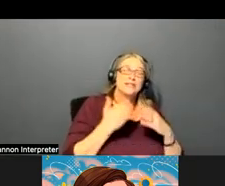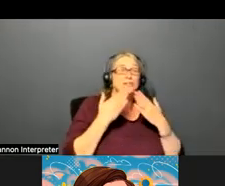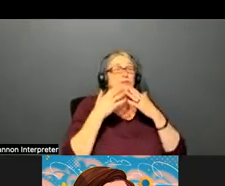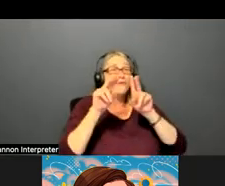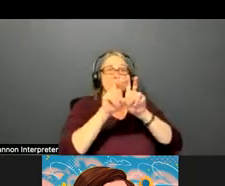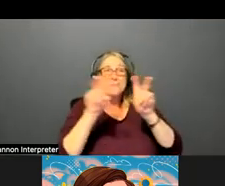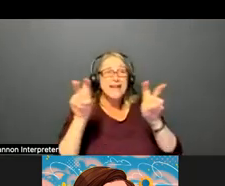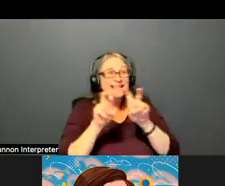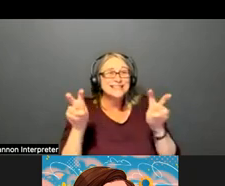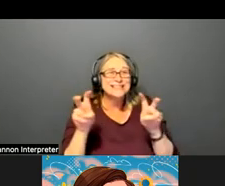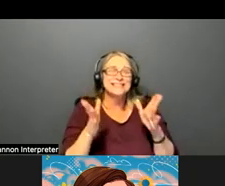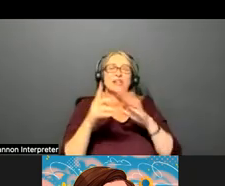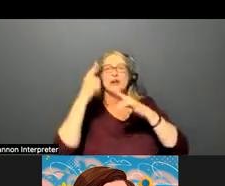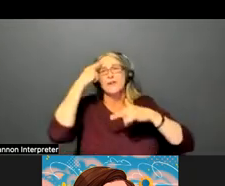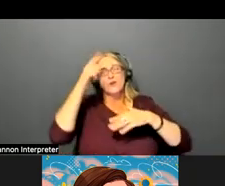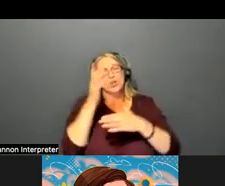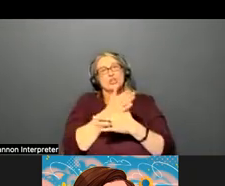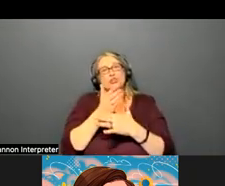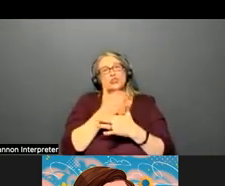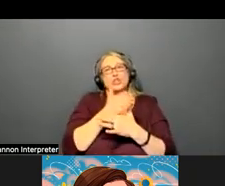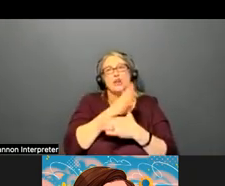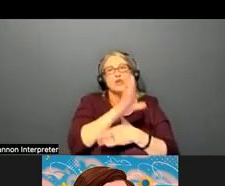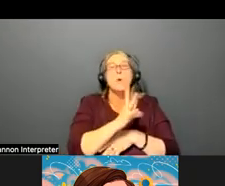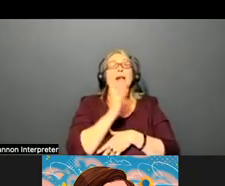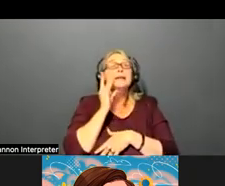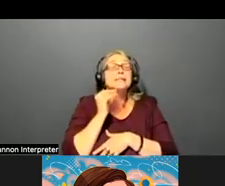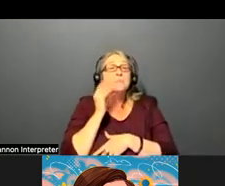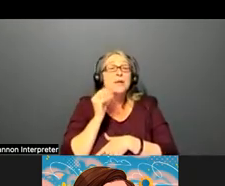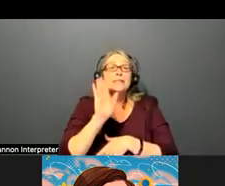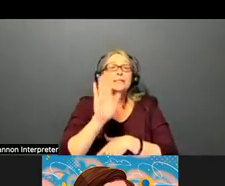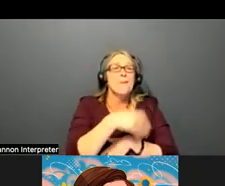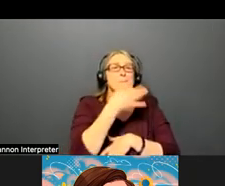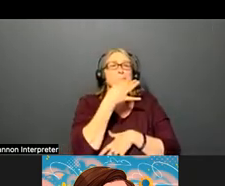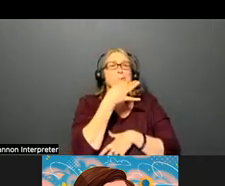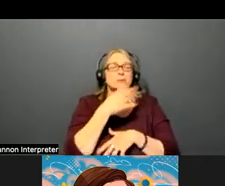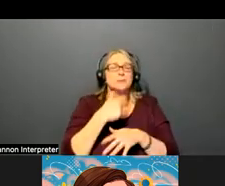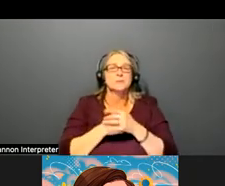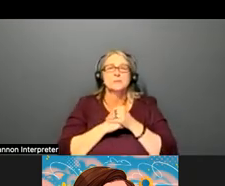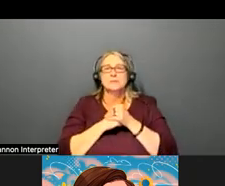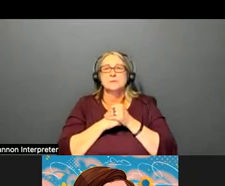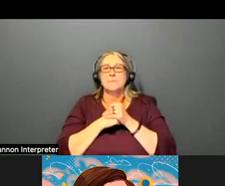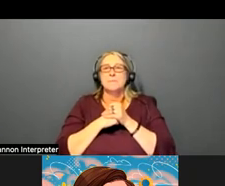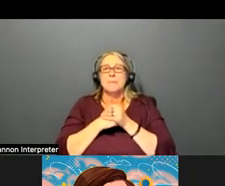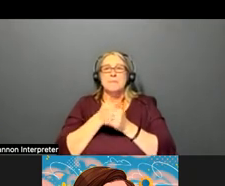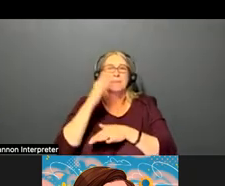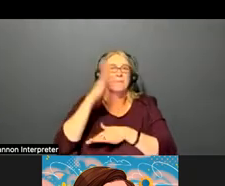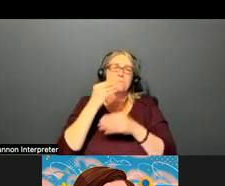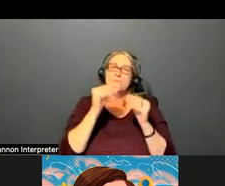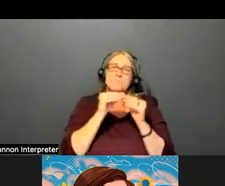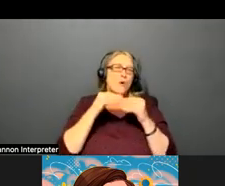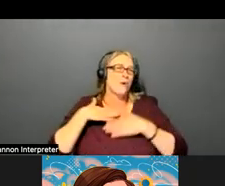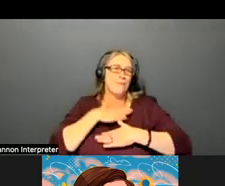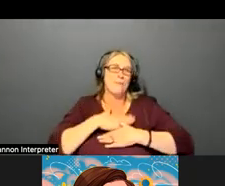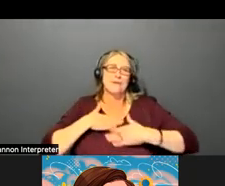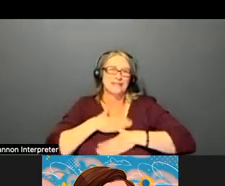panelists for sharing your experience and expertise. We couldn't be more appreciative of you